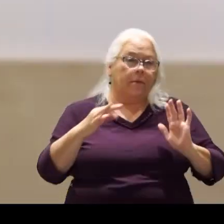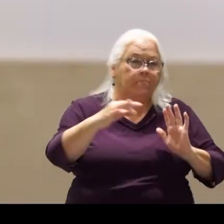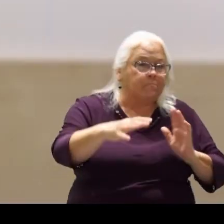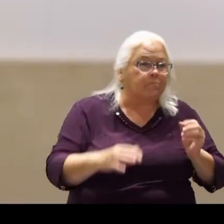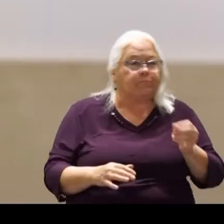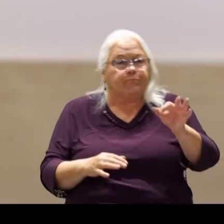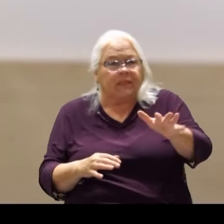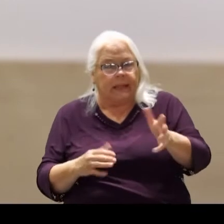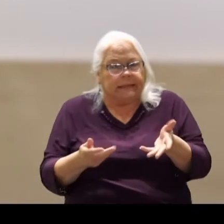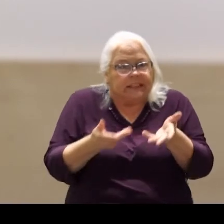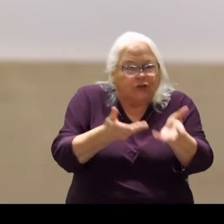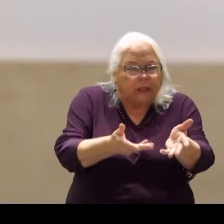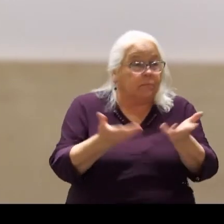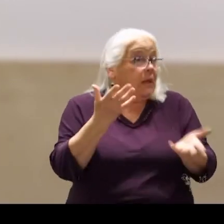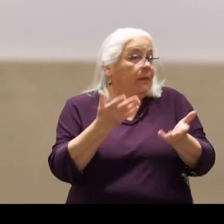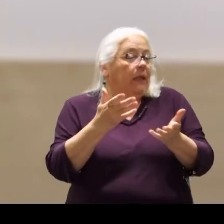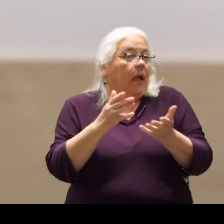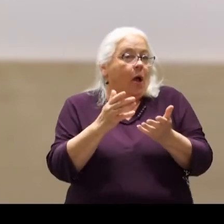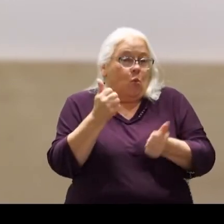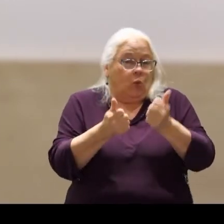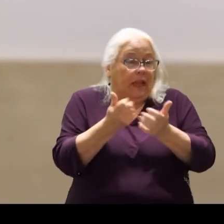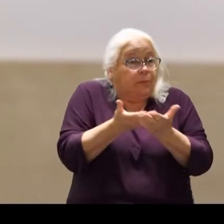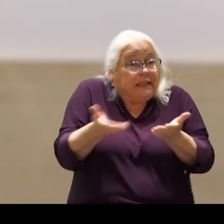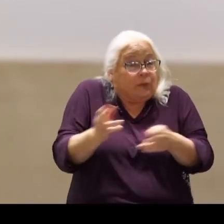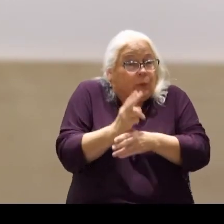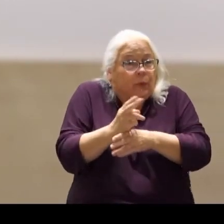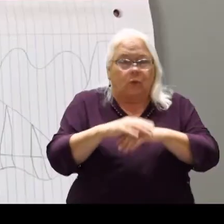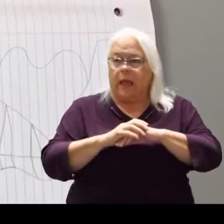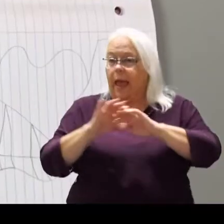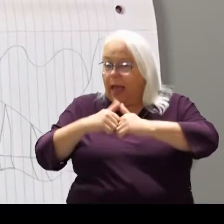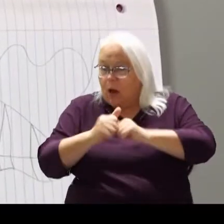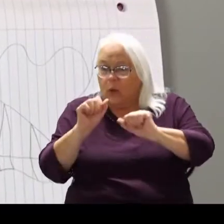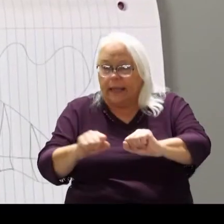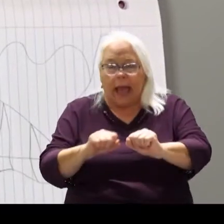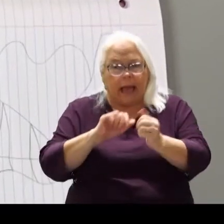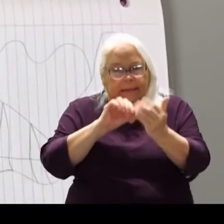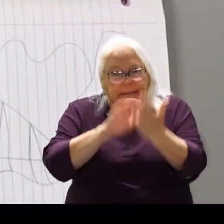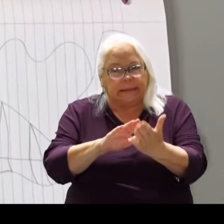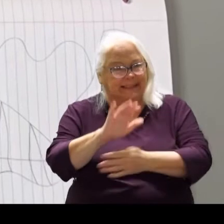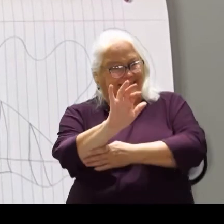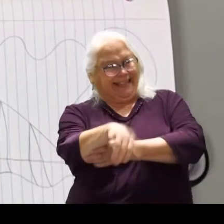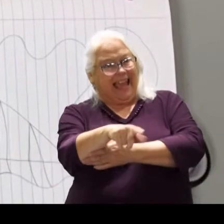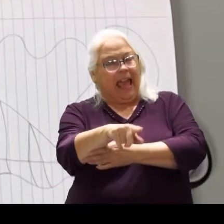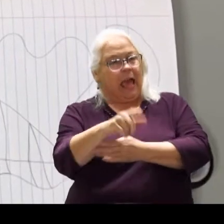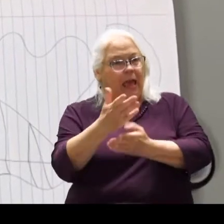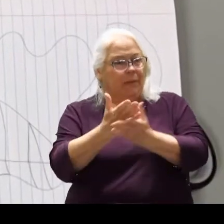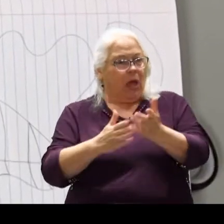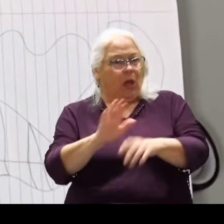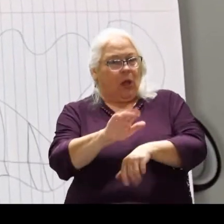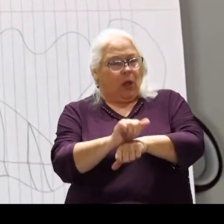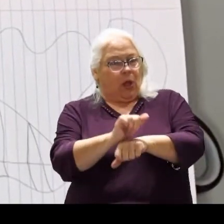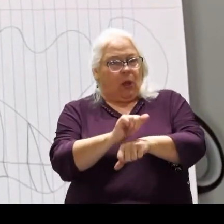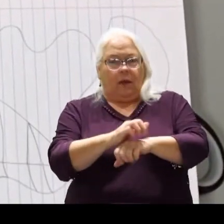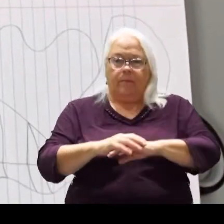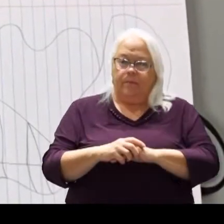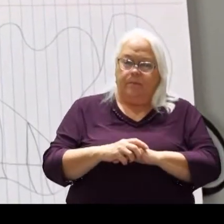then I give them suggestions of what materials we could use or how we could tackle a